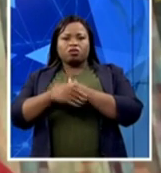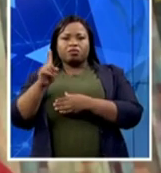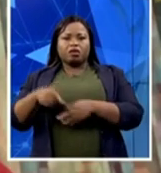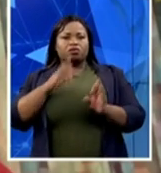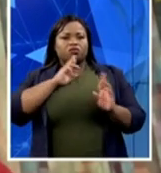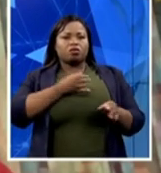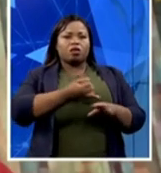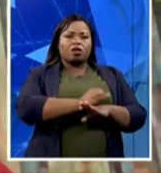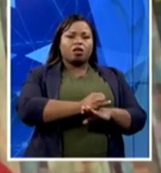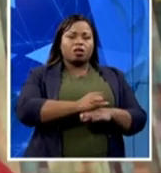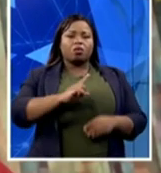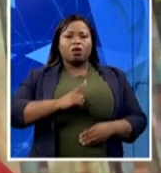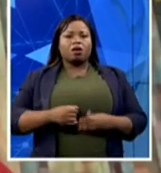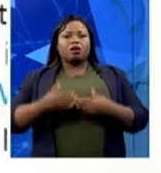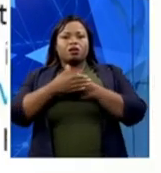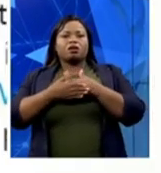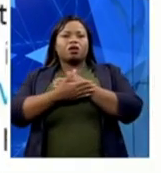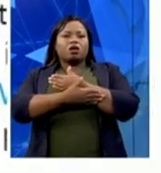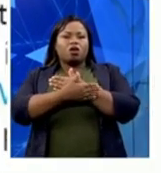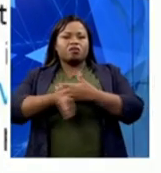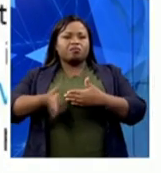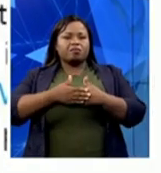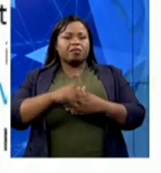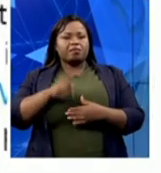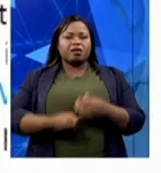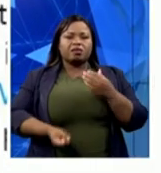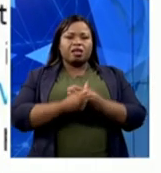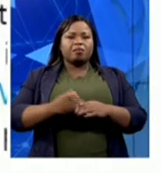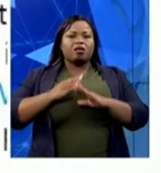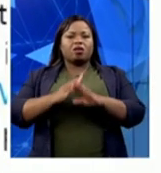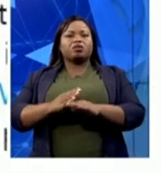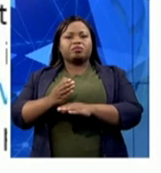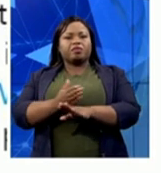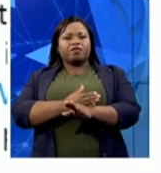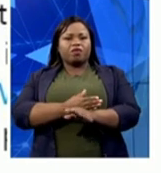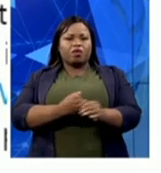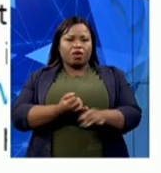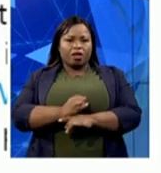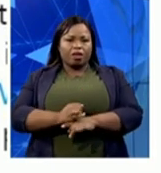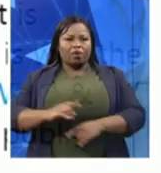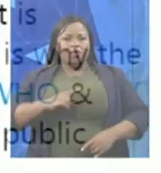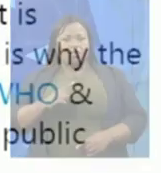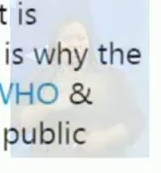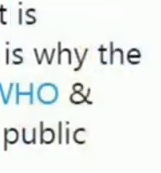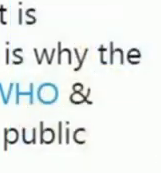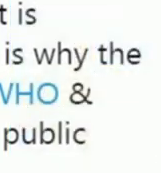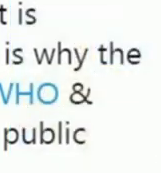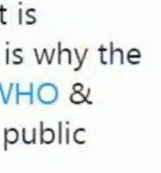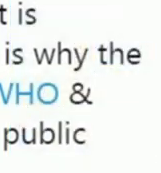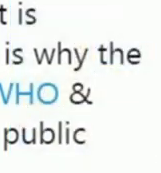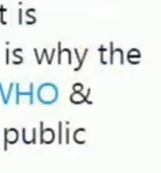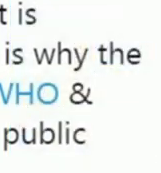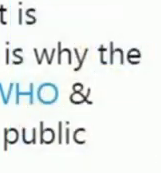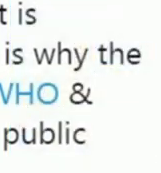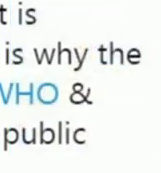done earlier, that the routes that the virus takes, borders could have been closed earlier, or air travel could have been stopped